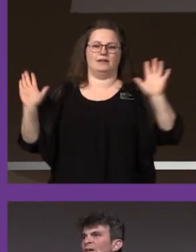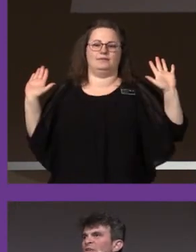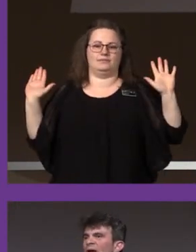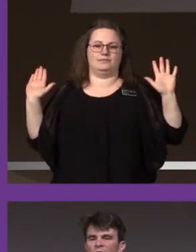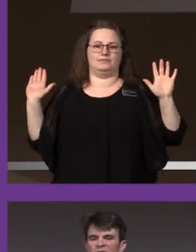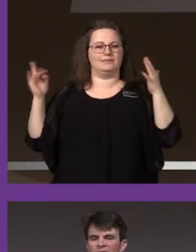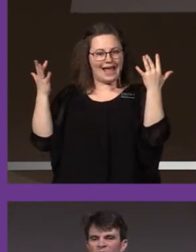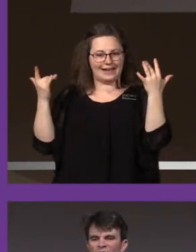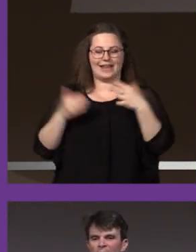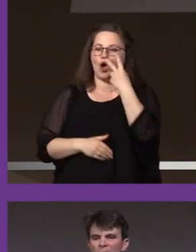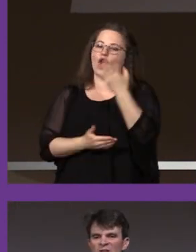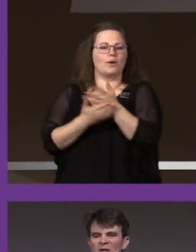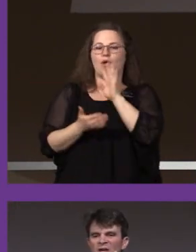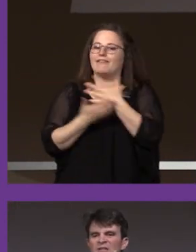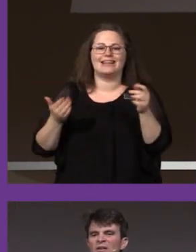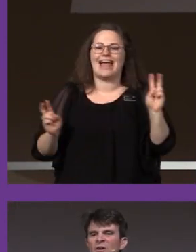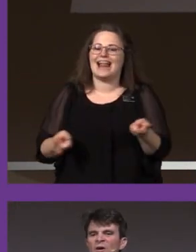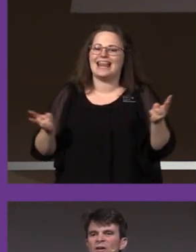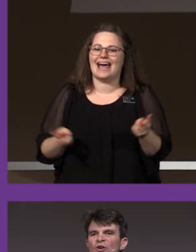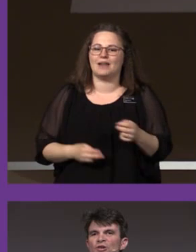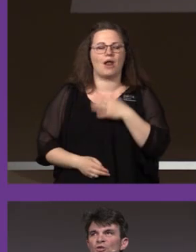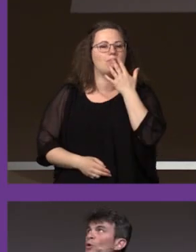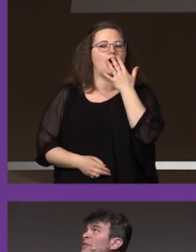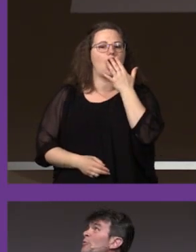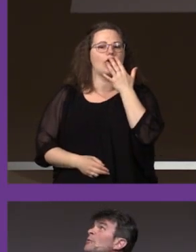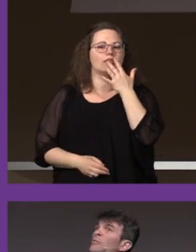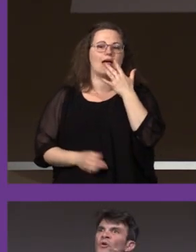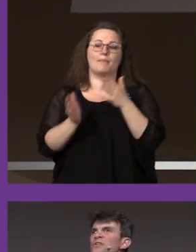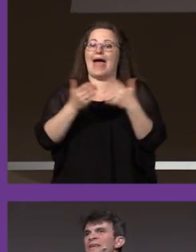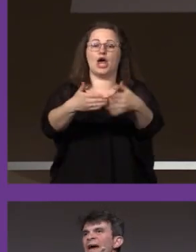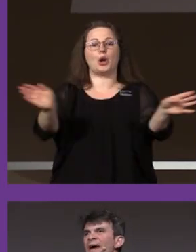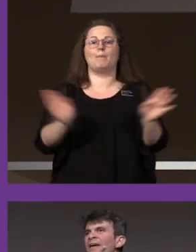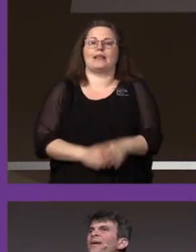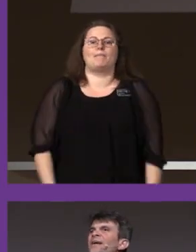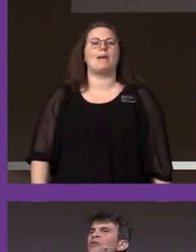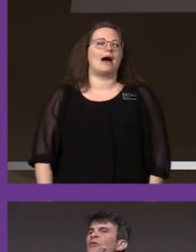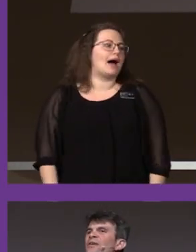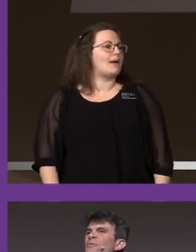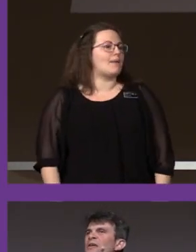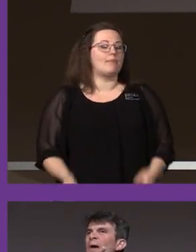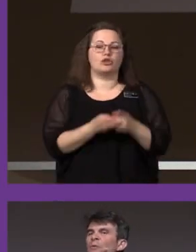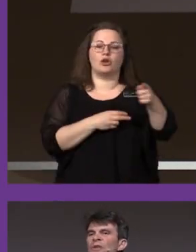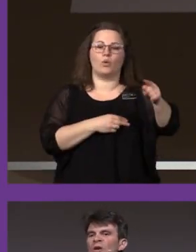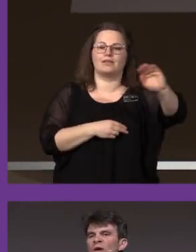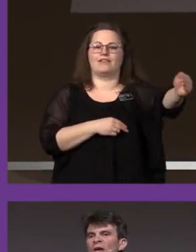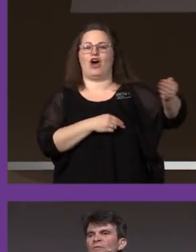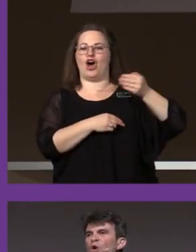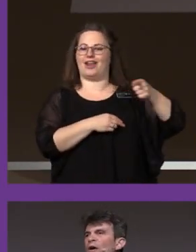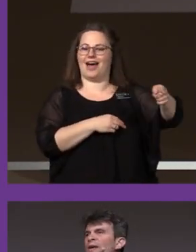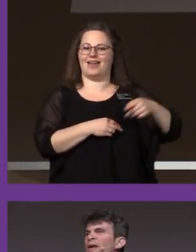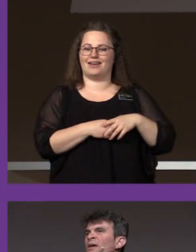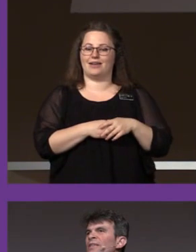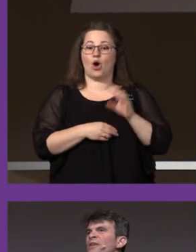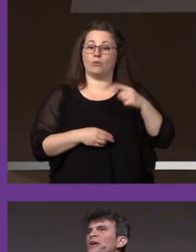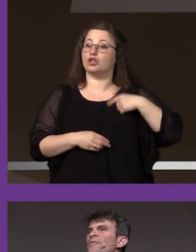eyes-free interaction with technology, ambient. So you can just talk to the room, talk to the air, and she'll interact back with you. If you